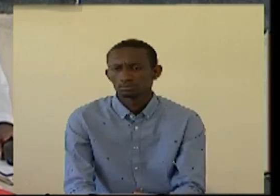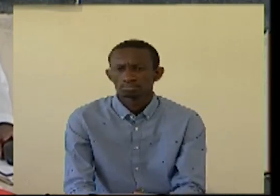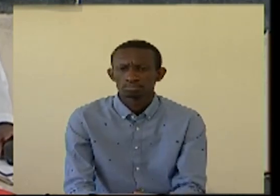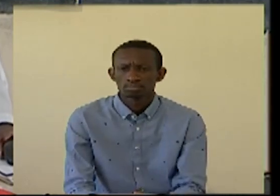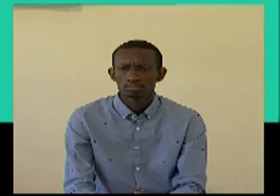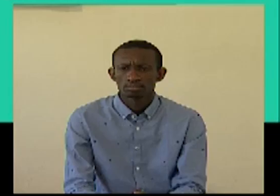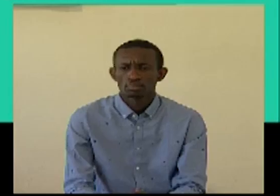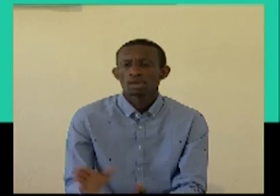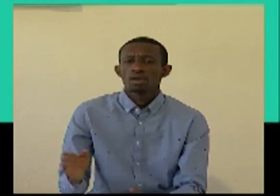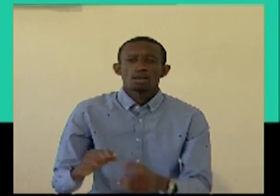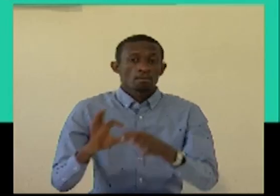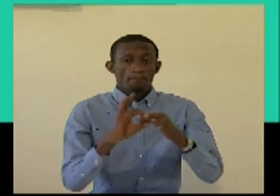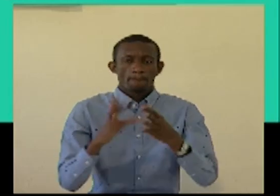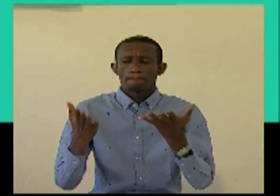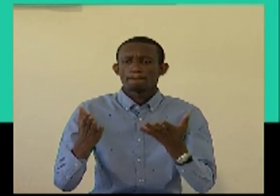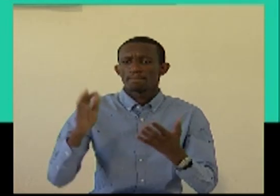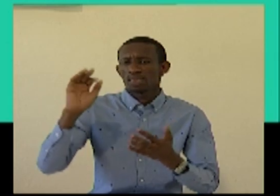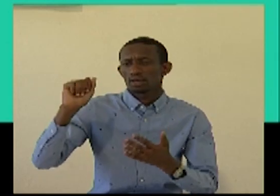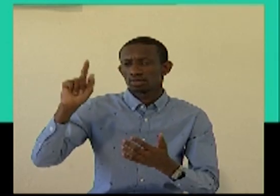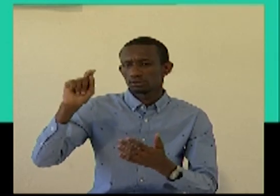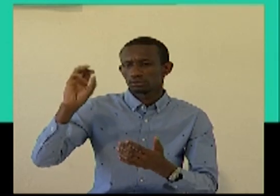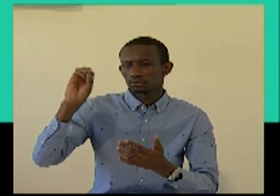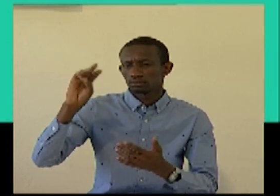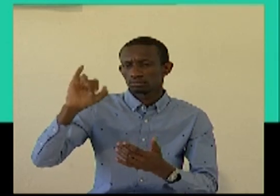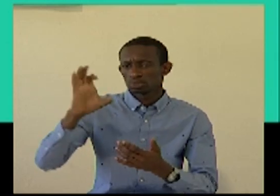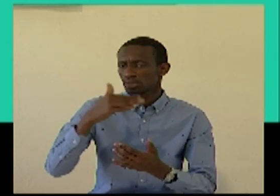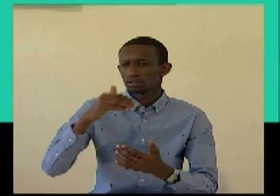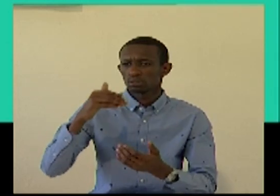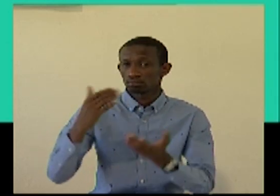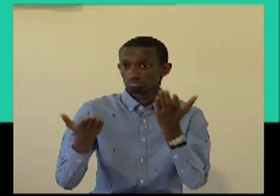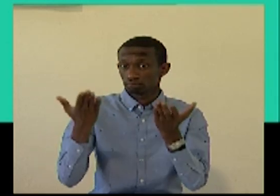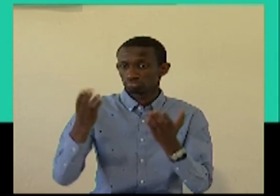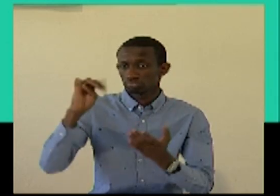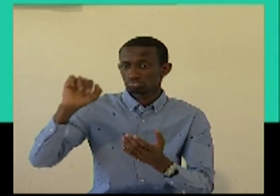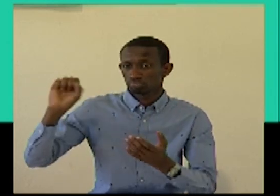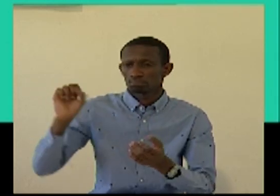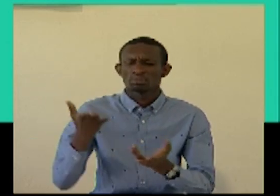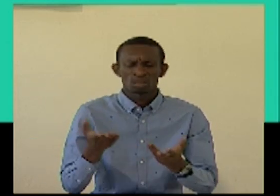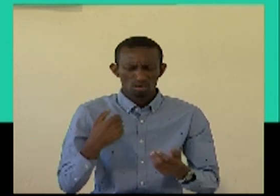Relative atomic mass. What do we call relative atomic mass? I hope you remember this.